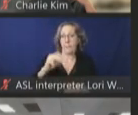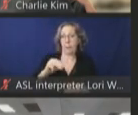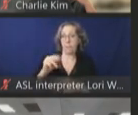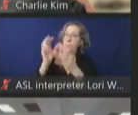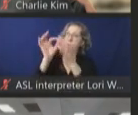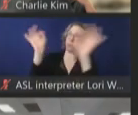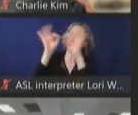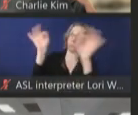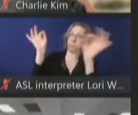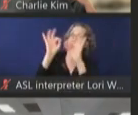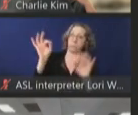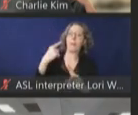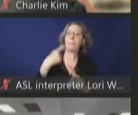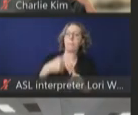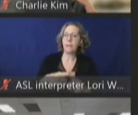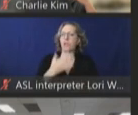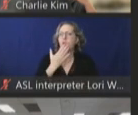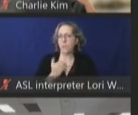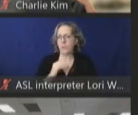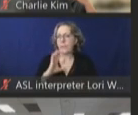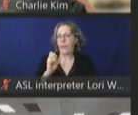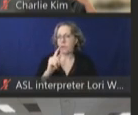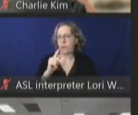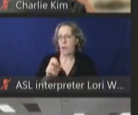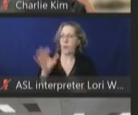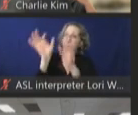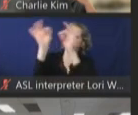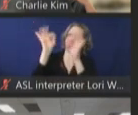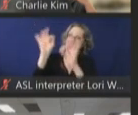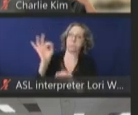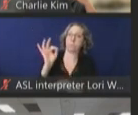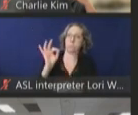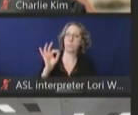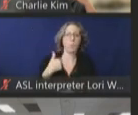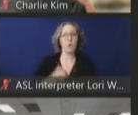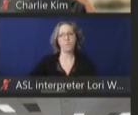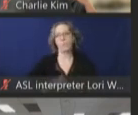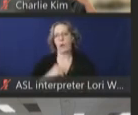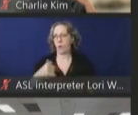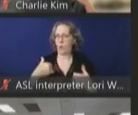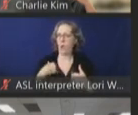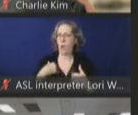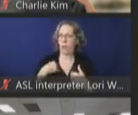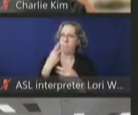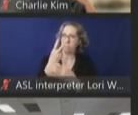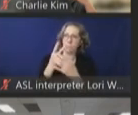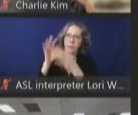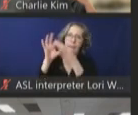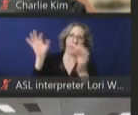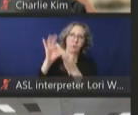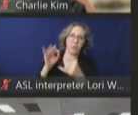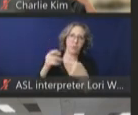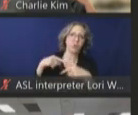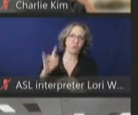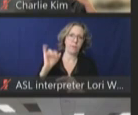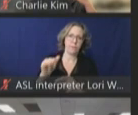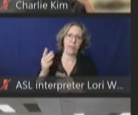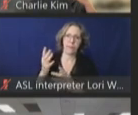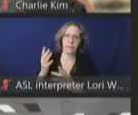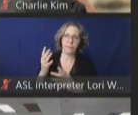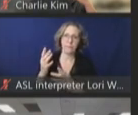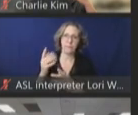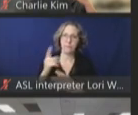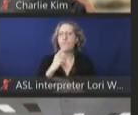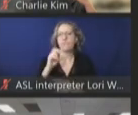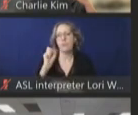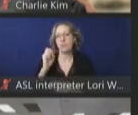video board in right field. So we are very proud to offer closed captioning throughout the duration of the Red Sox